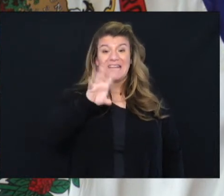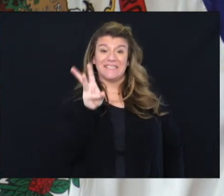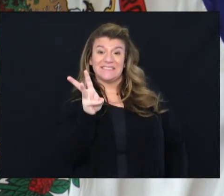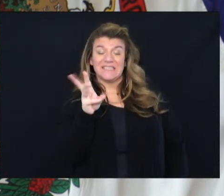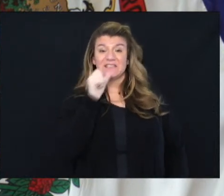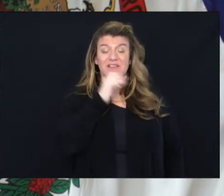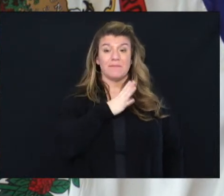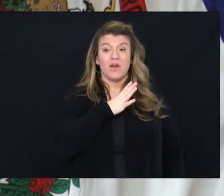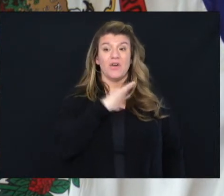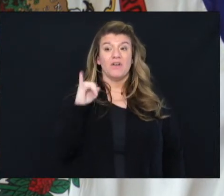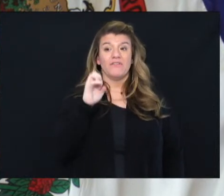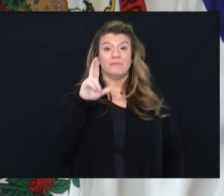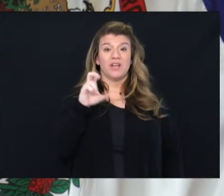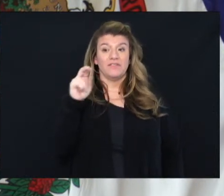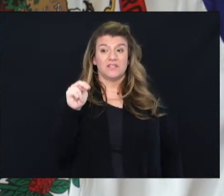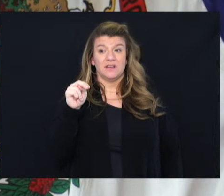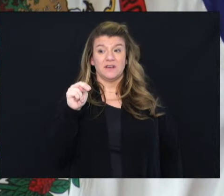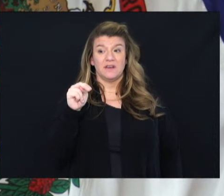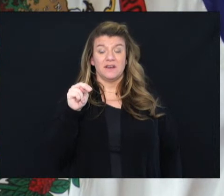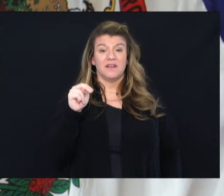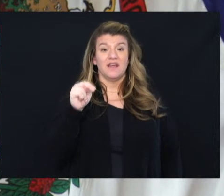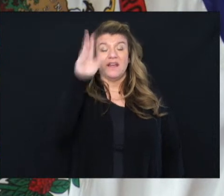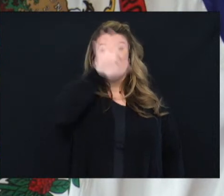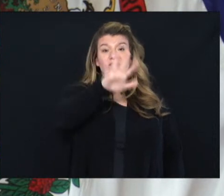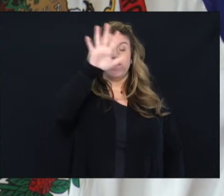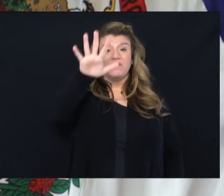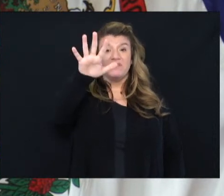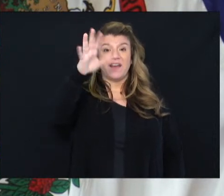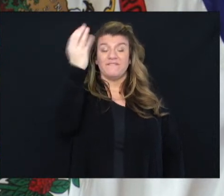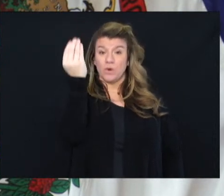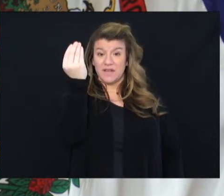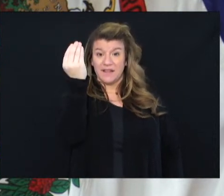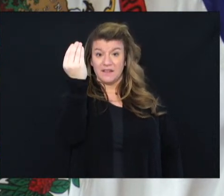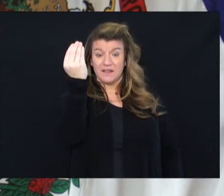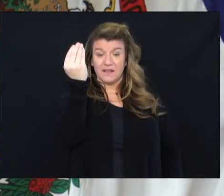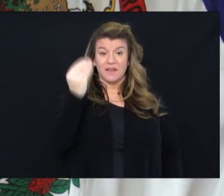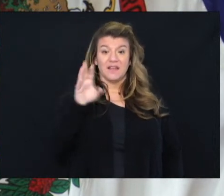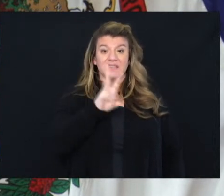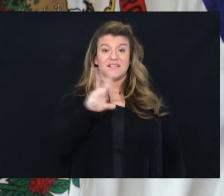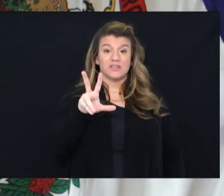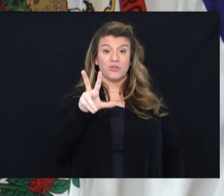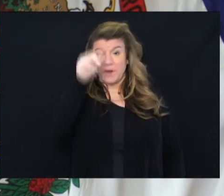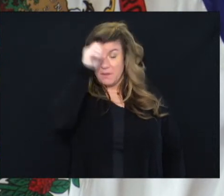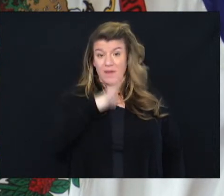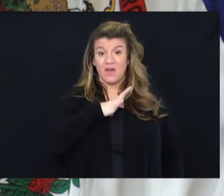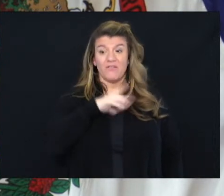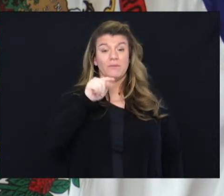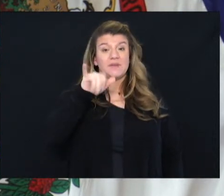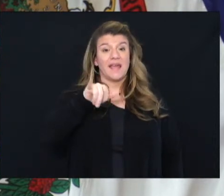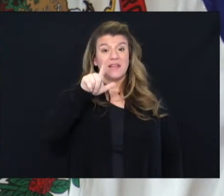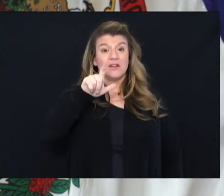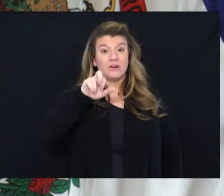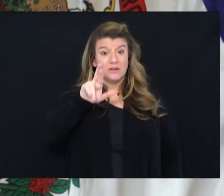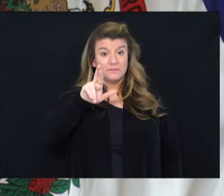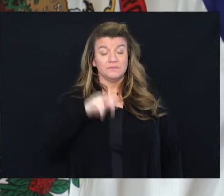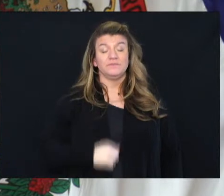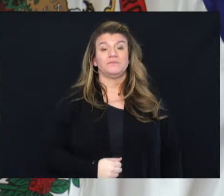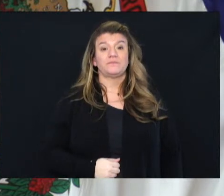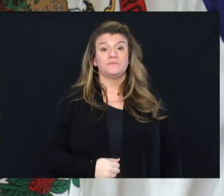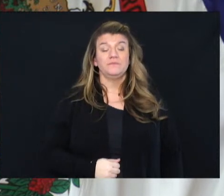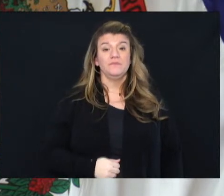86-year-old female from Jefferson County. The 5,514th death, a 63-year-old male from Taylor County.